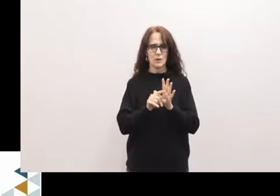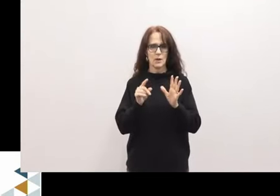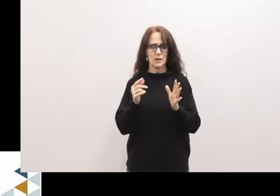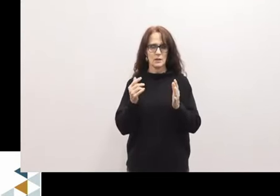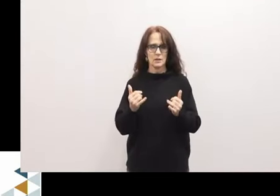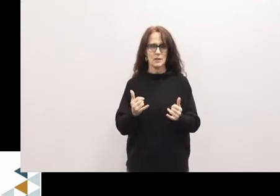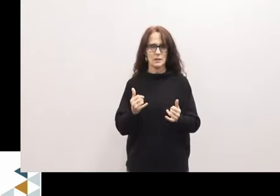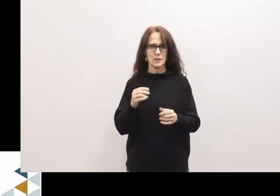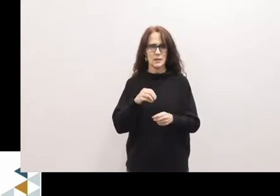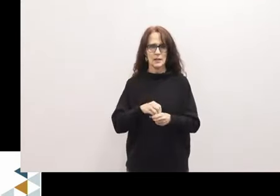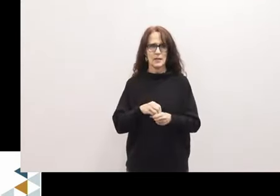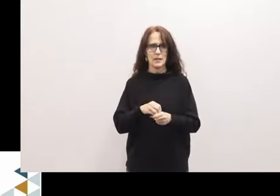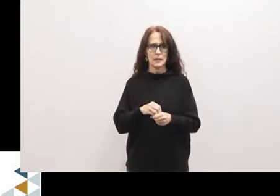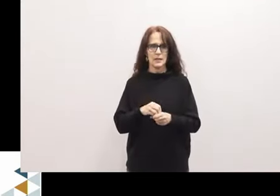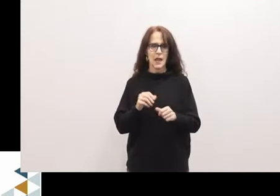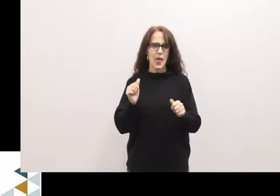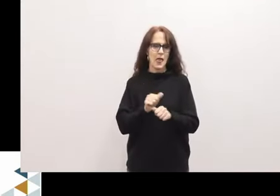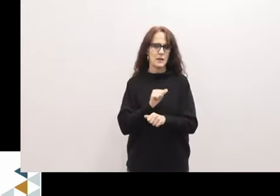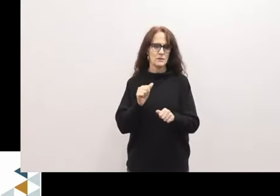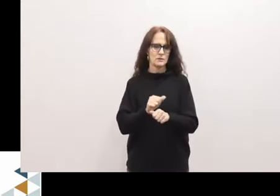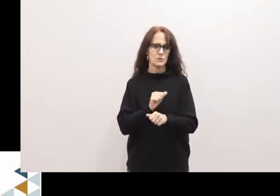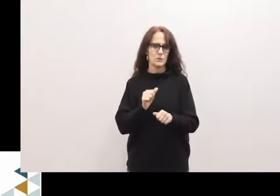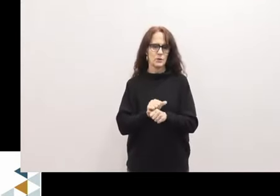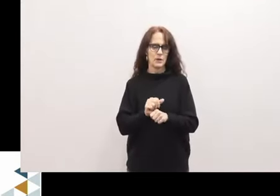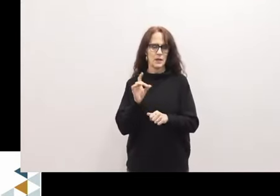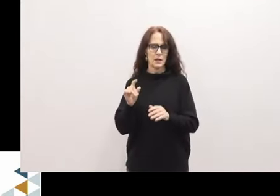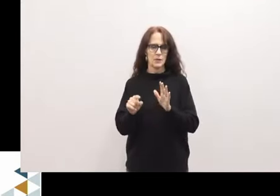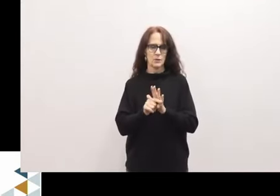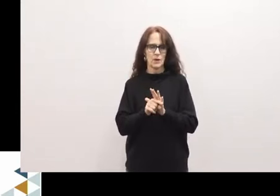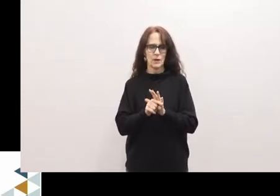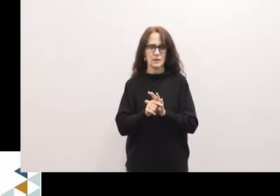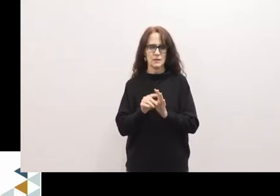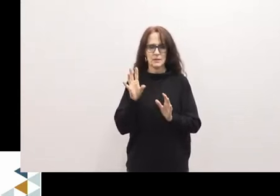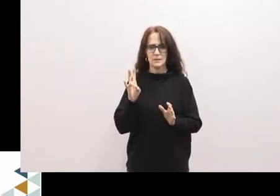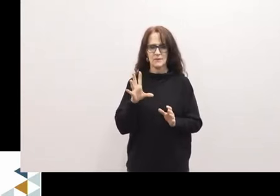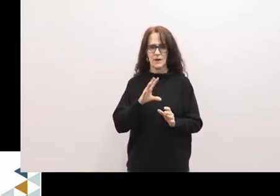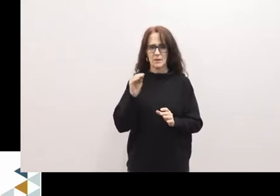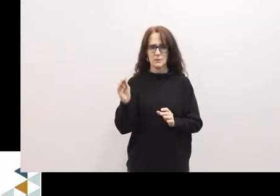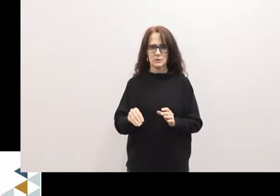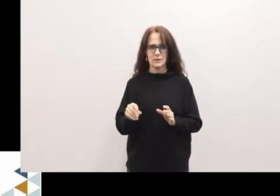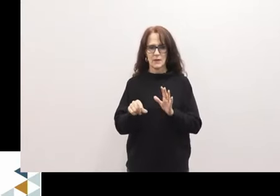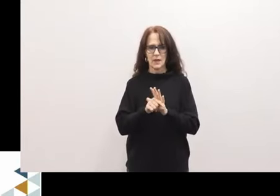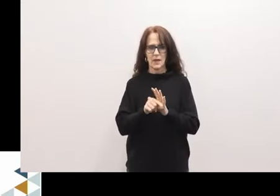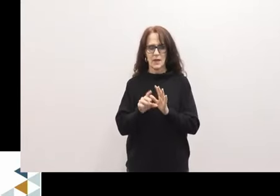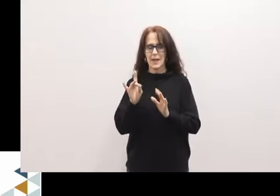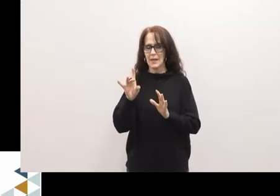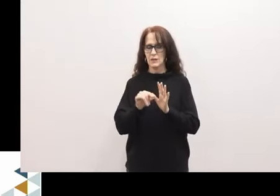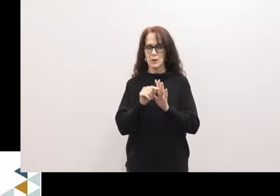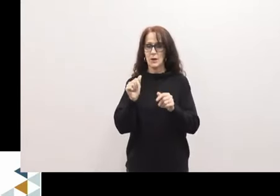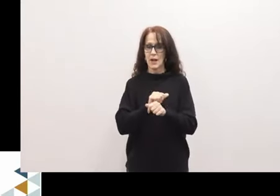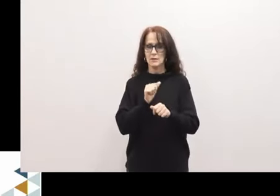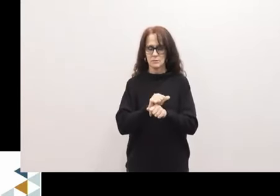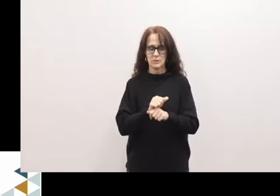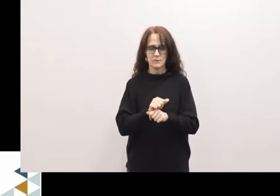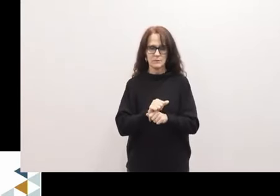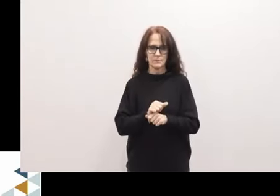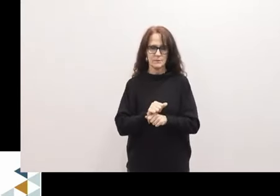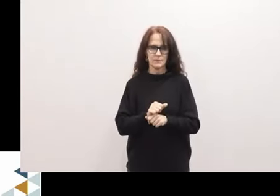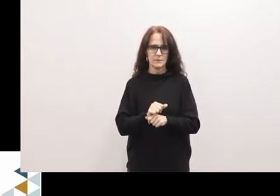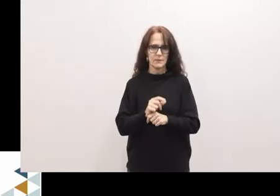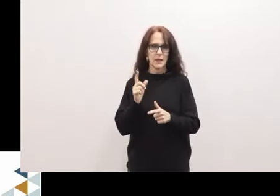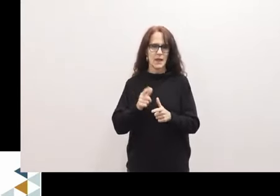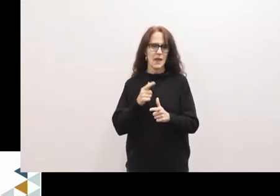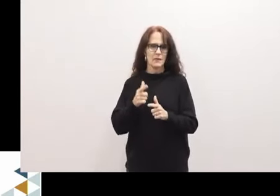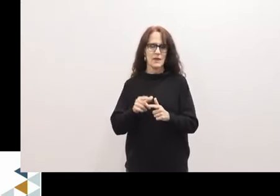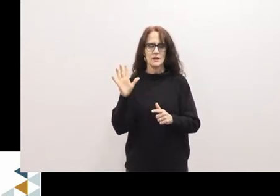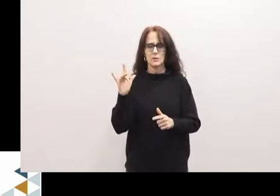example, in algebra in eighth grade. So we have 75% of our eighth graders are in algebra. And then we